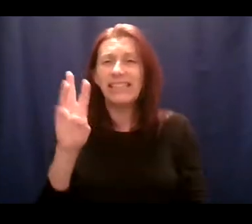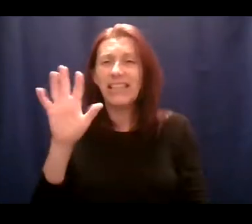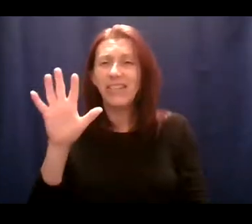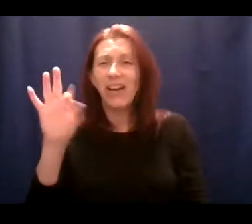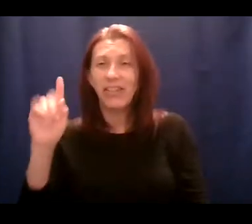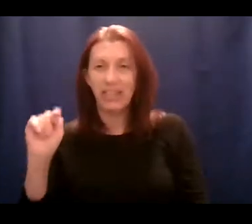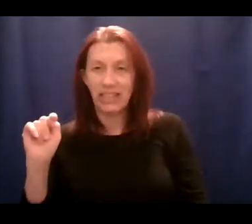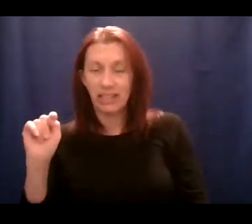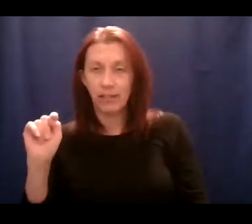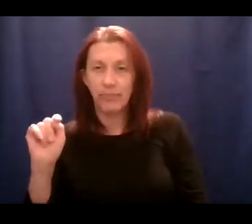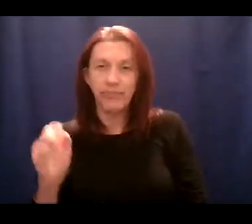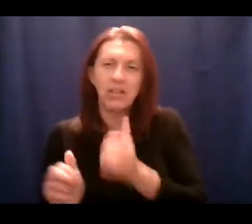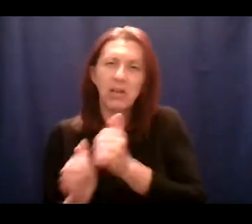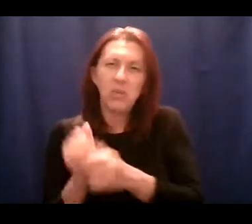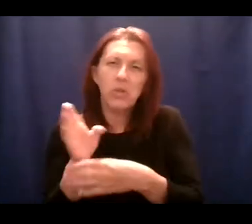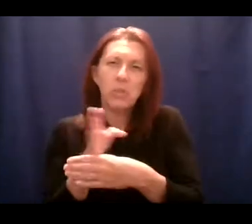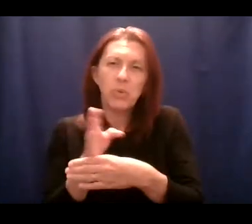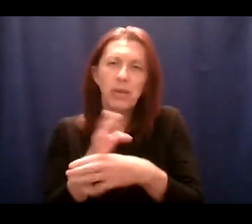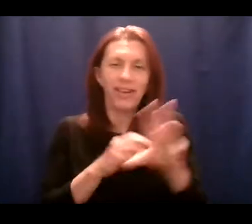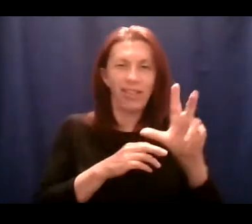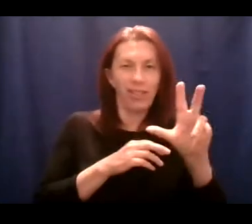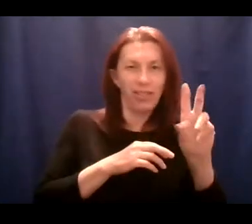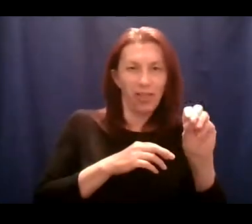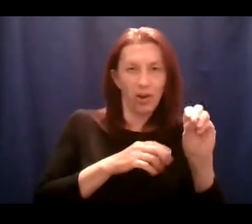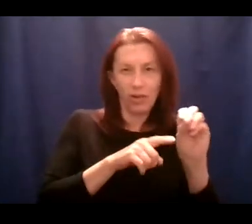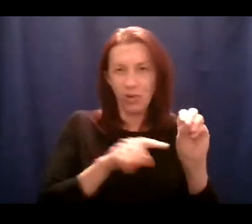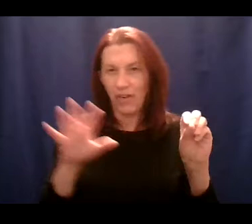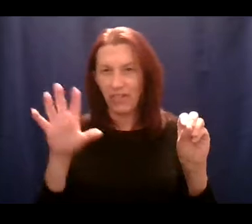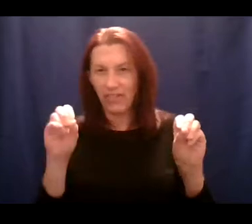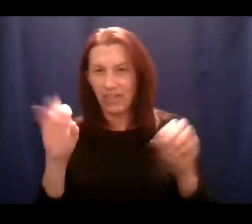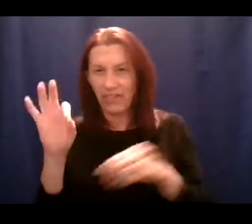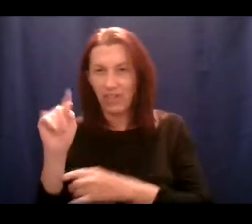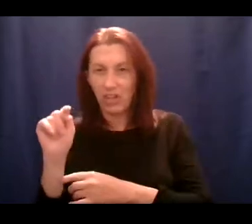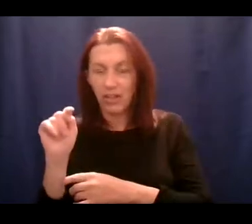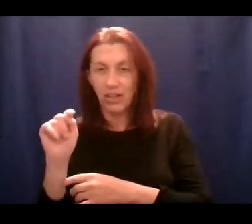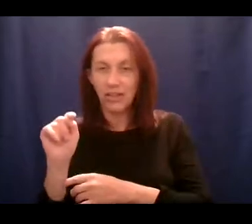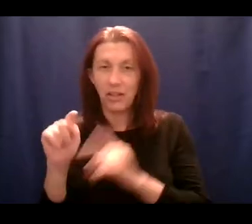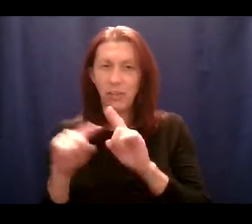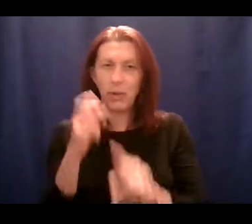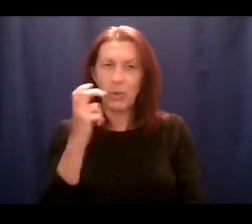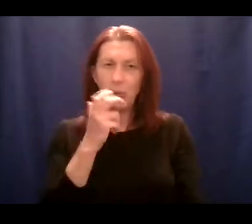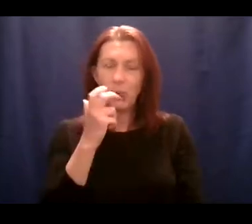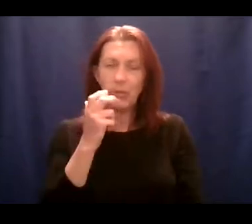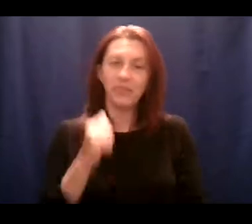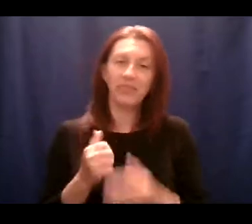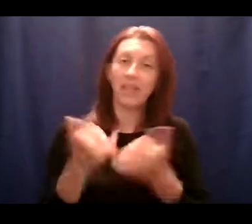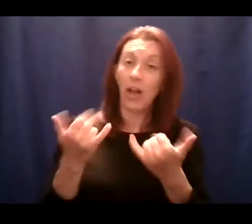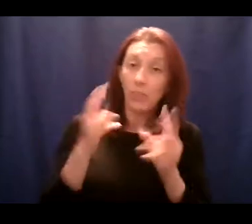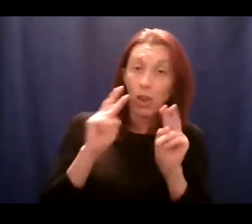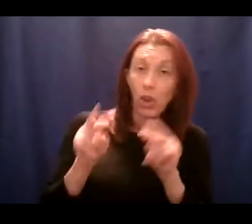that 30 and 50-foot range, but that's still an incredible animal. All right, I'm just going to double check my questions